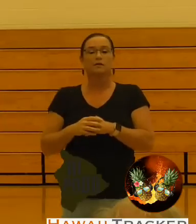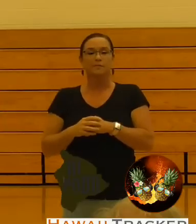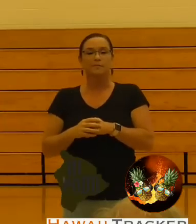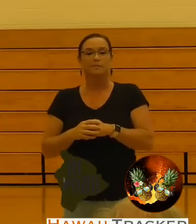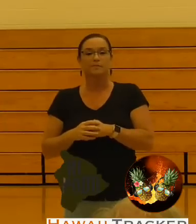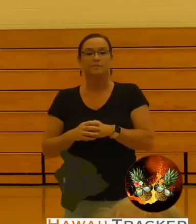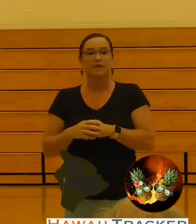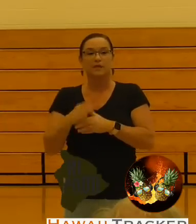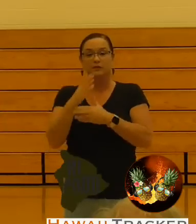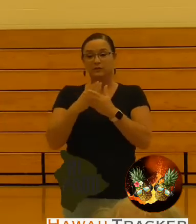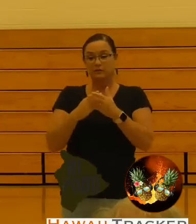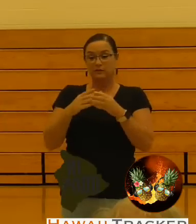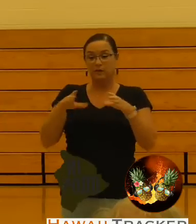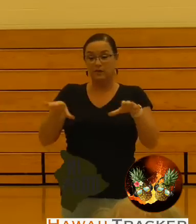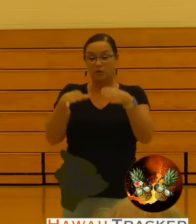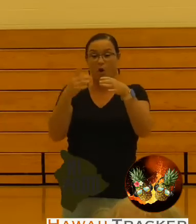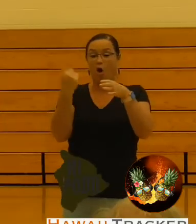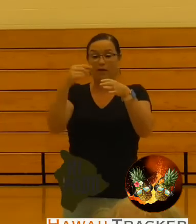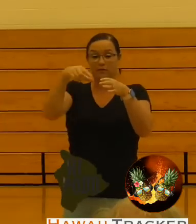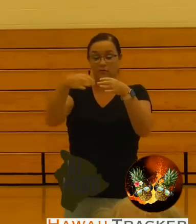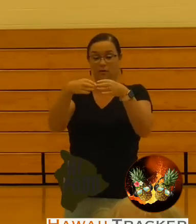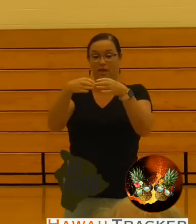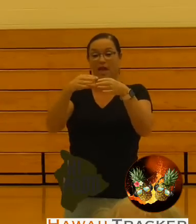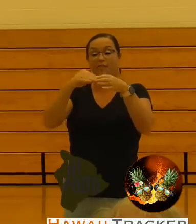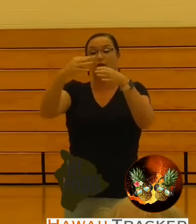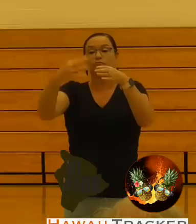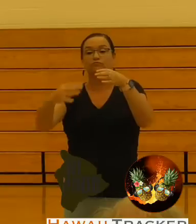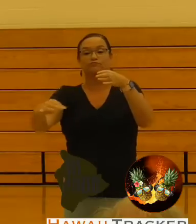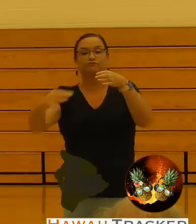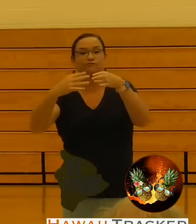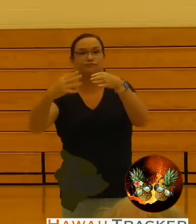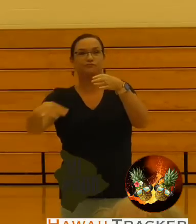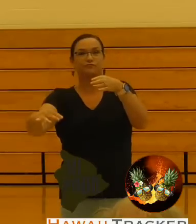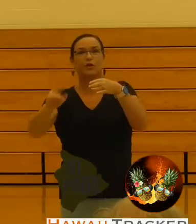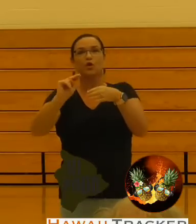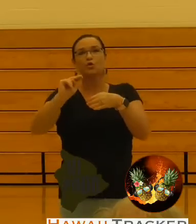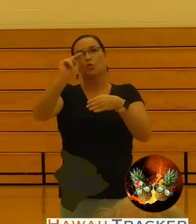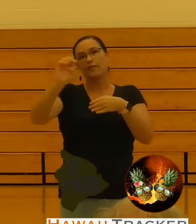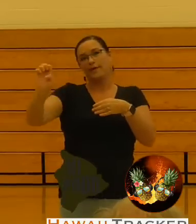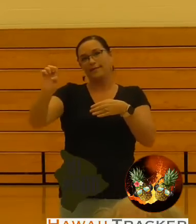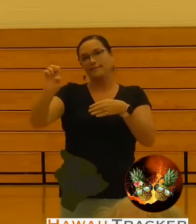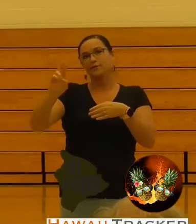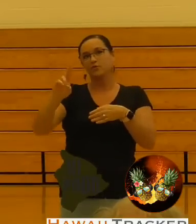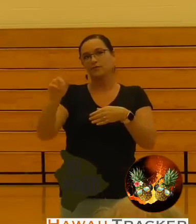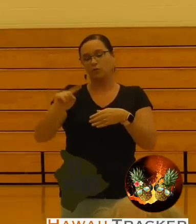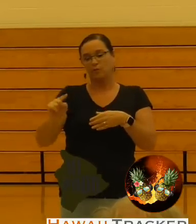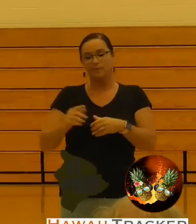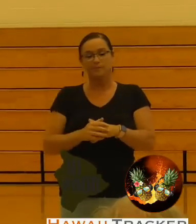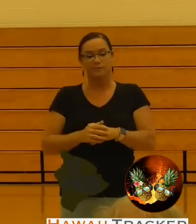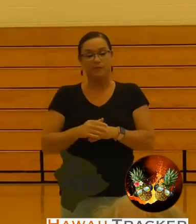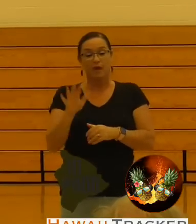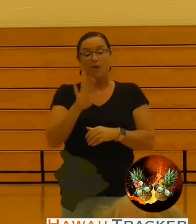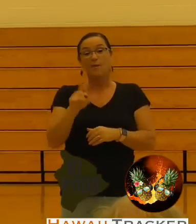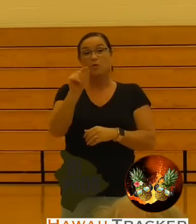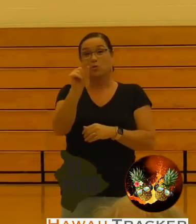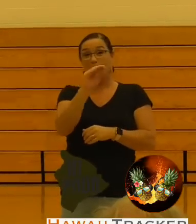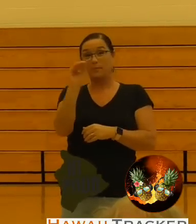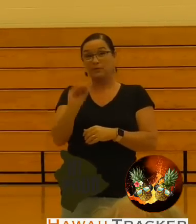rift zone becomes the center of the eruptive activity. About 20% of the